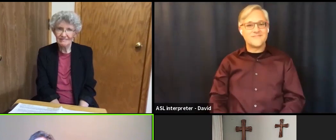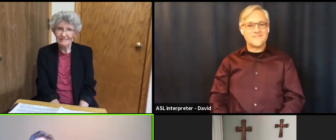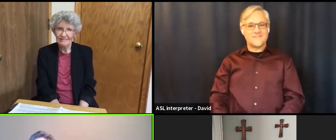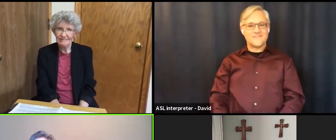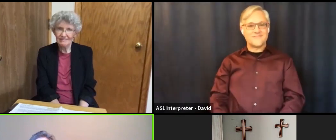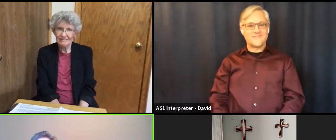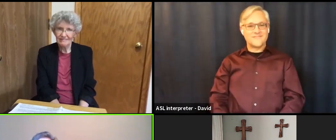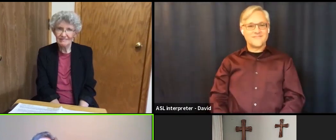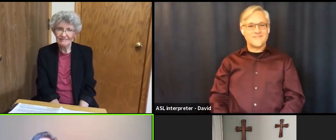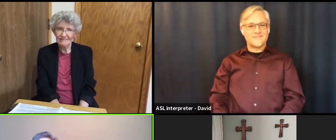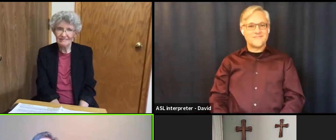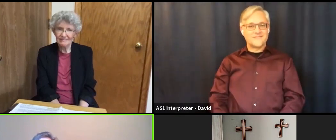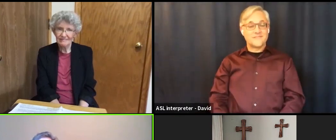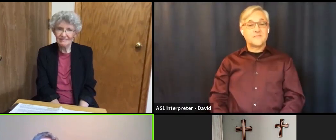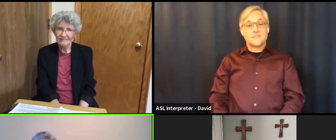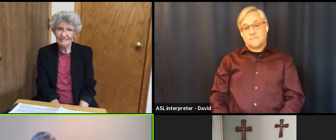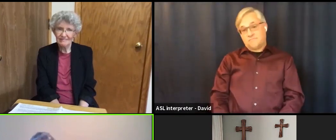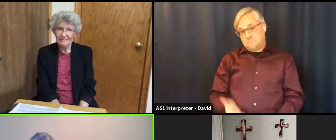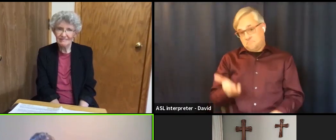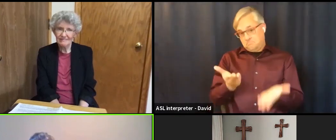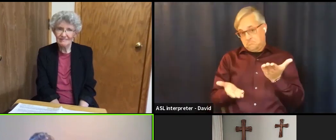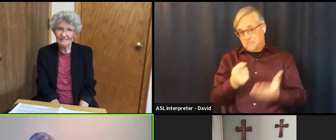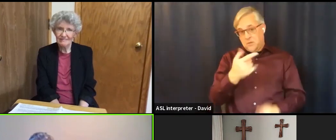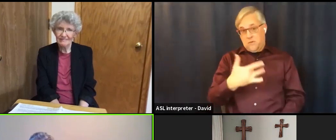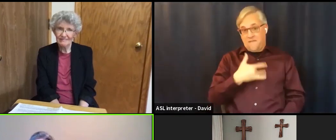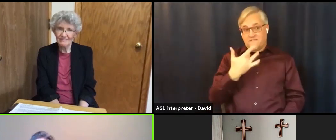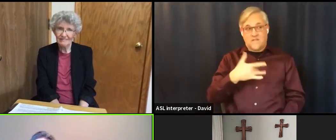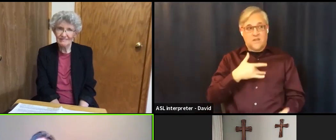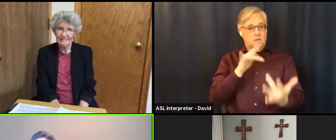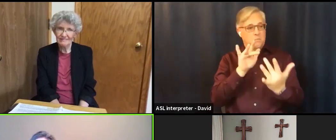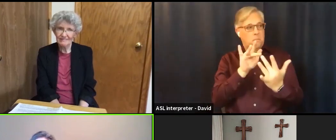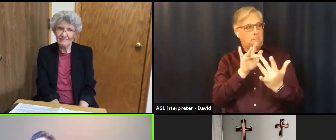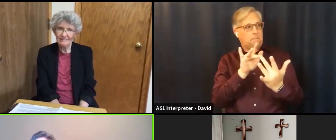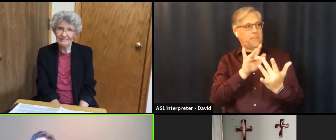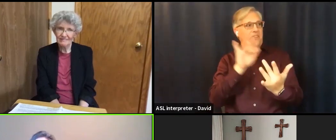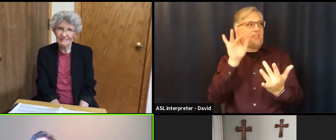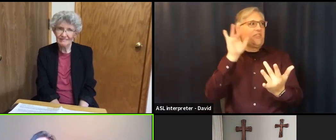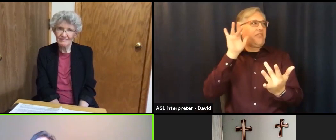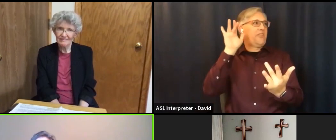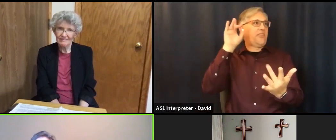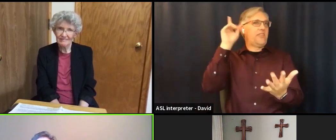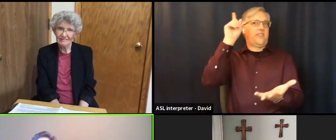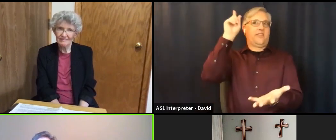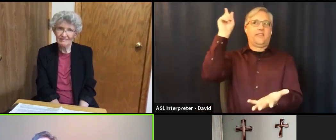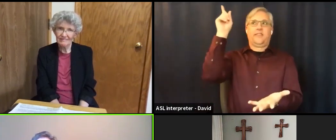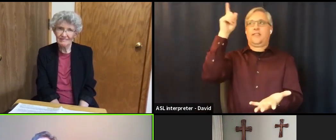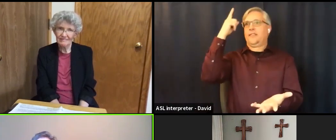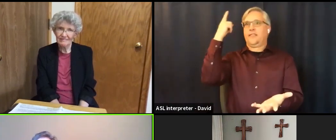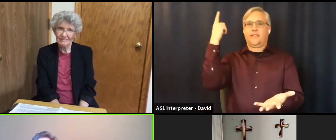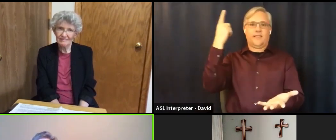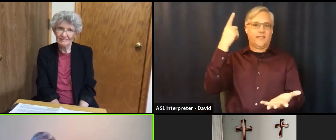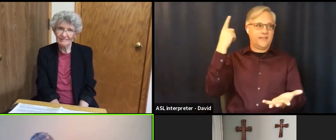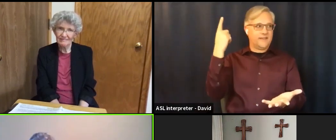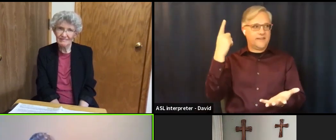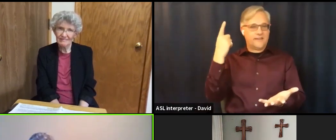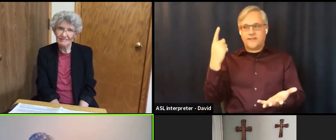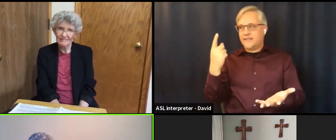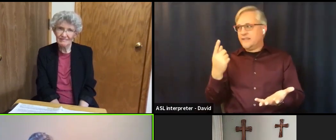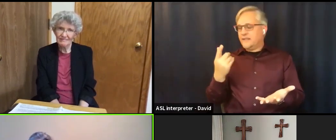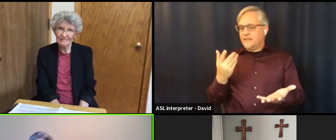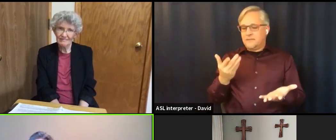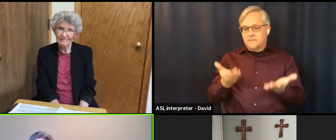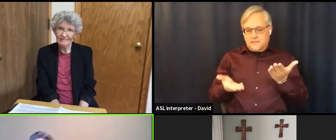So if you are feeling disconnected, like maybe it would be easier to go and